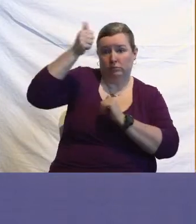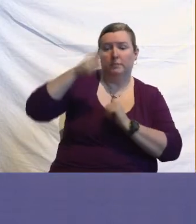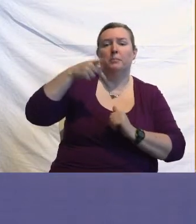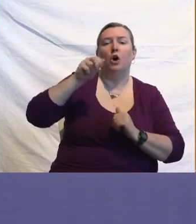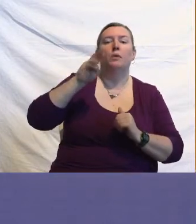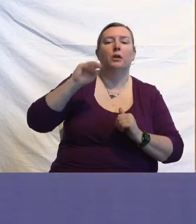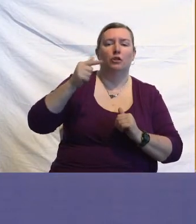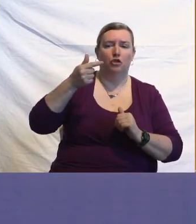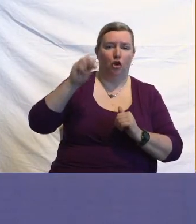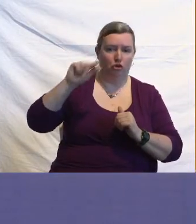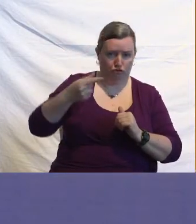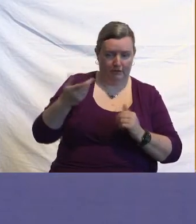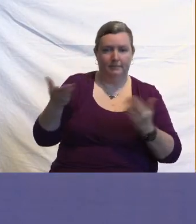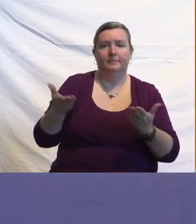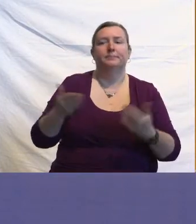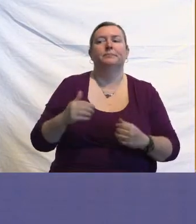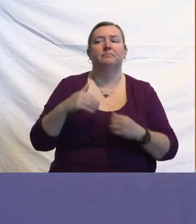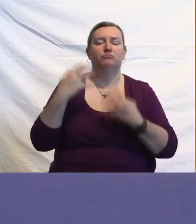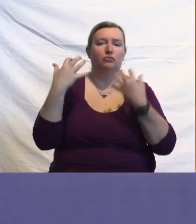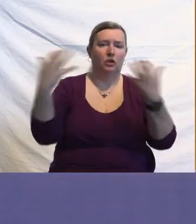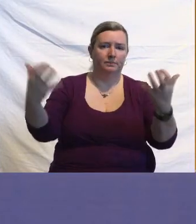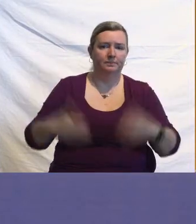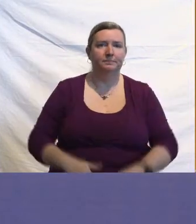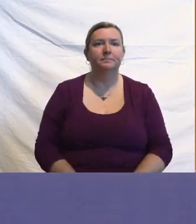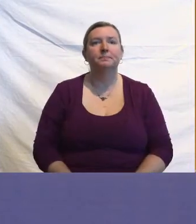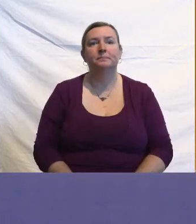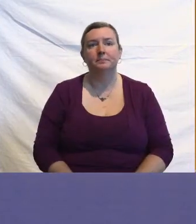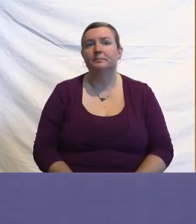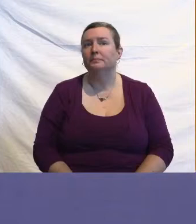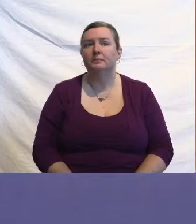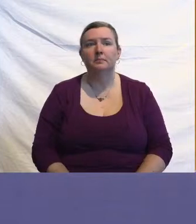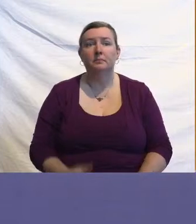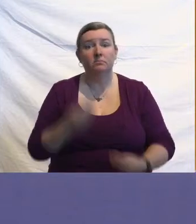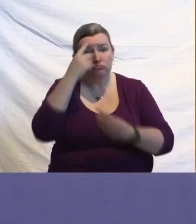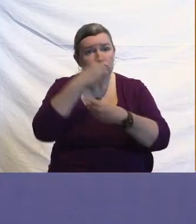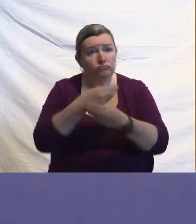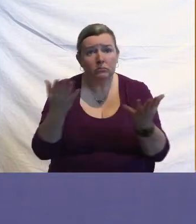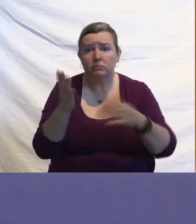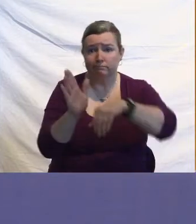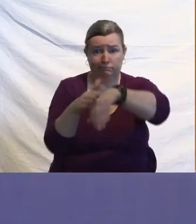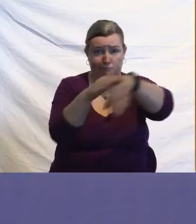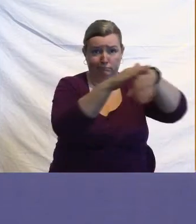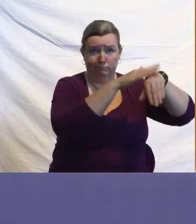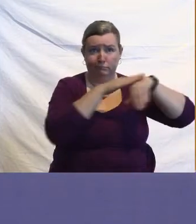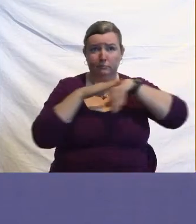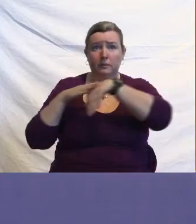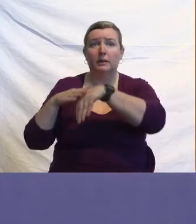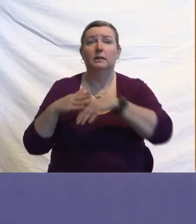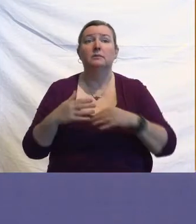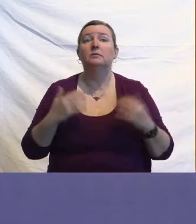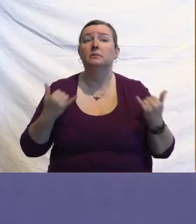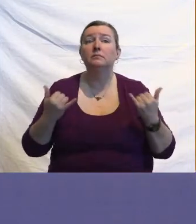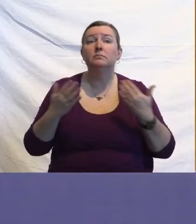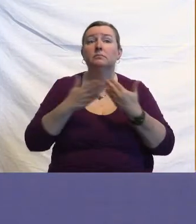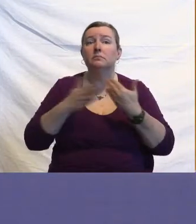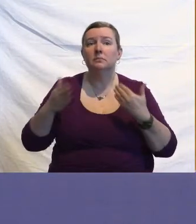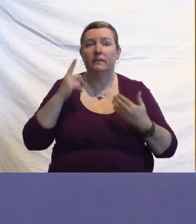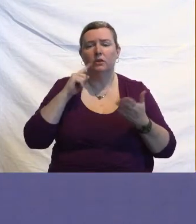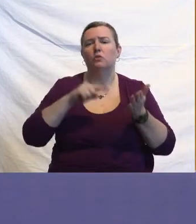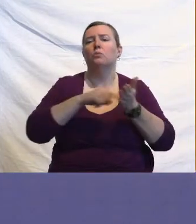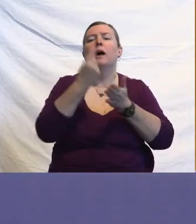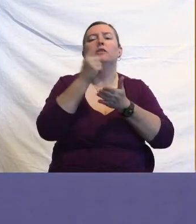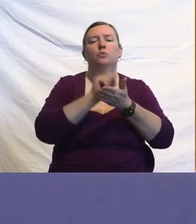note. And we're going to go with this and see how it feels as we have over the past. Starting today, we're going to drop back to providing these